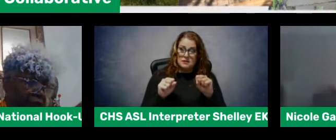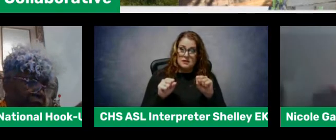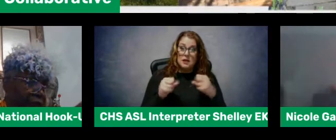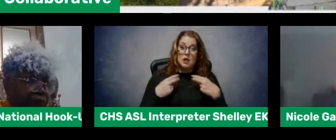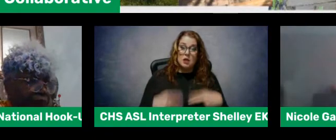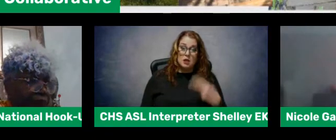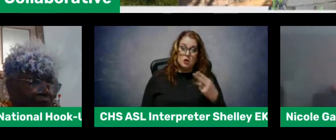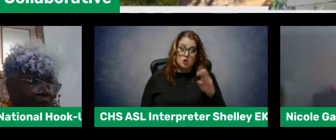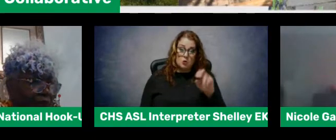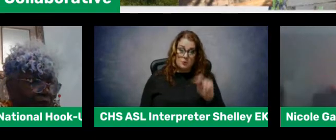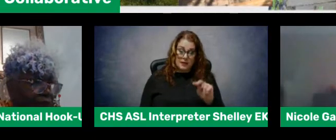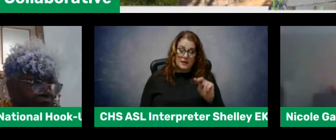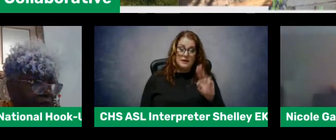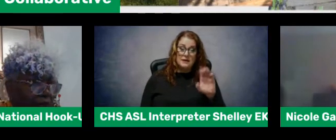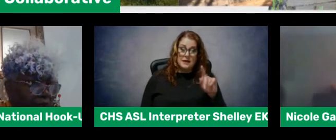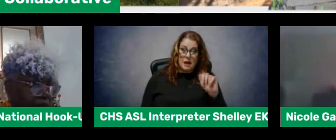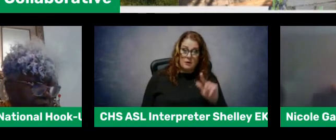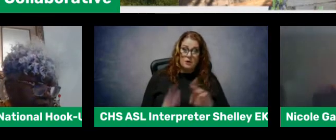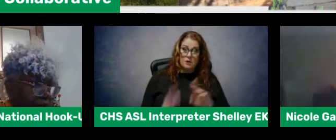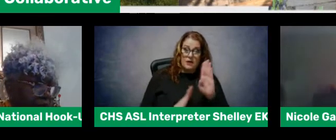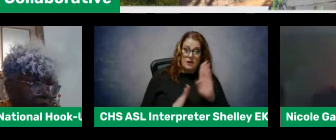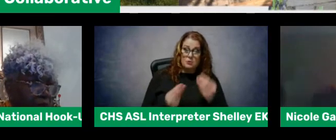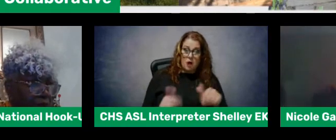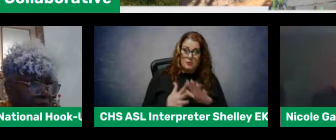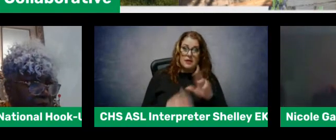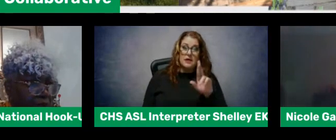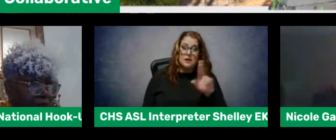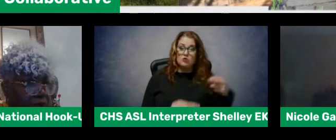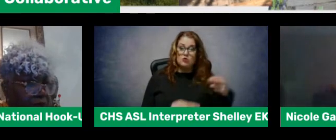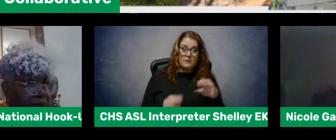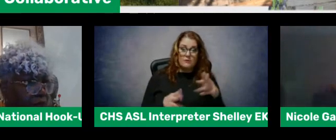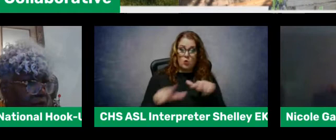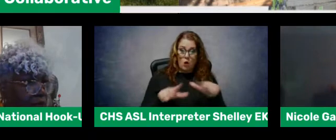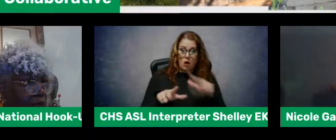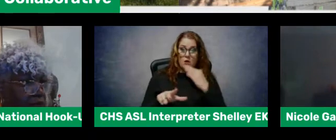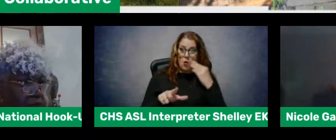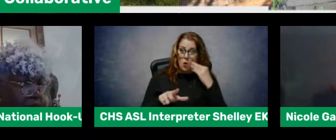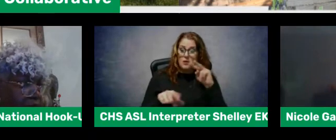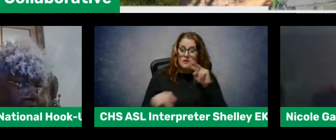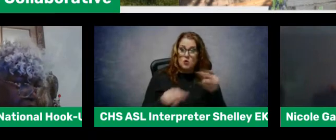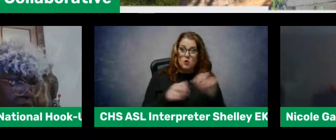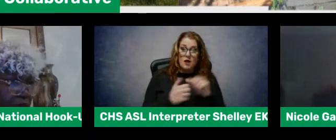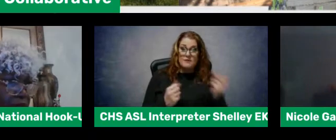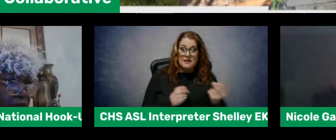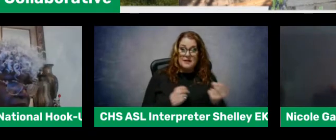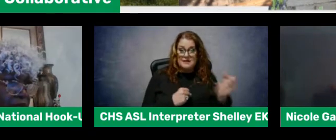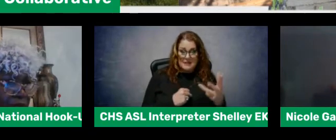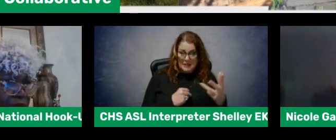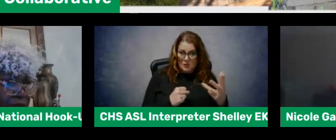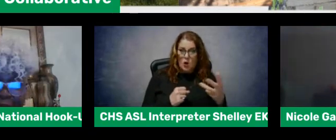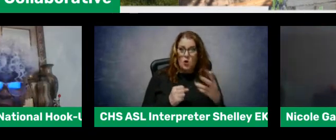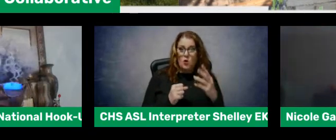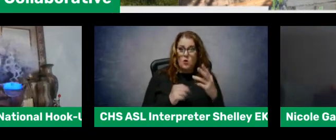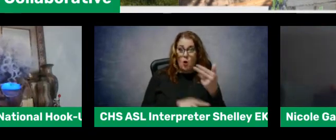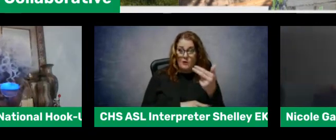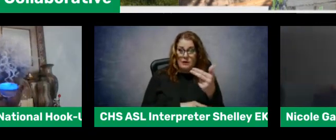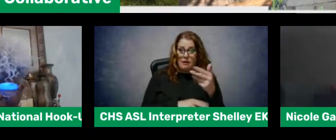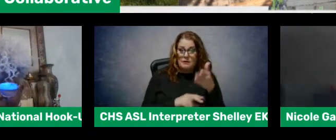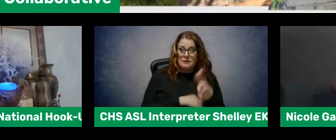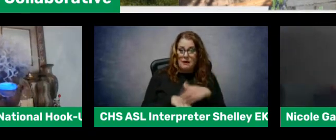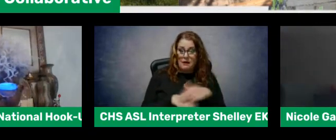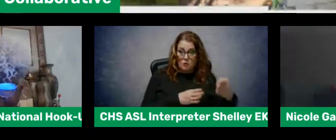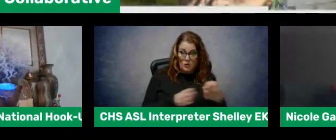capital development property, Riverwalk Homes. That's the view of the casino hotel in the distance along the